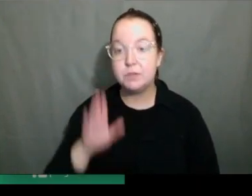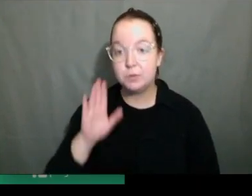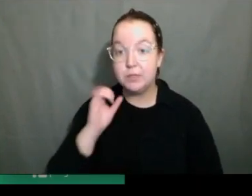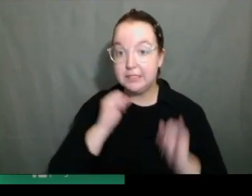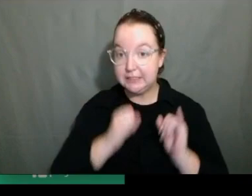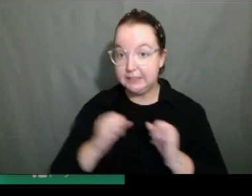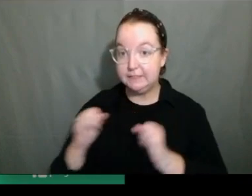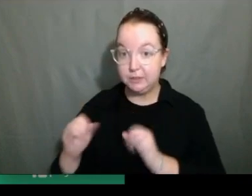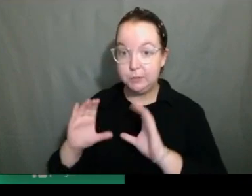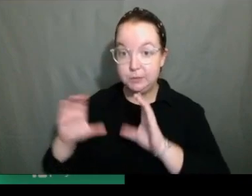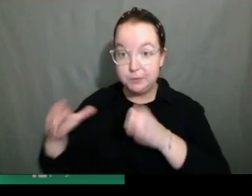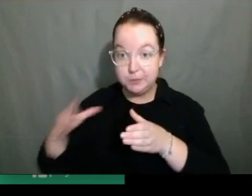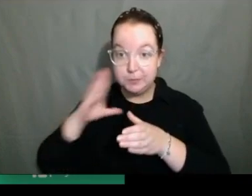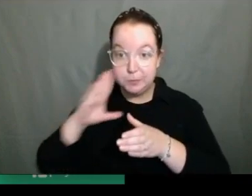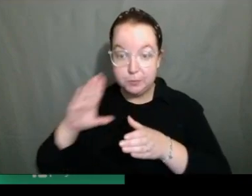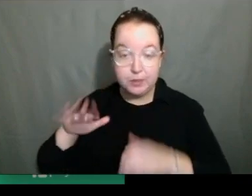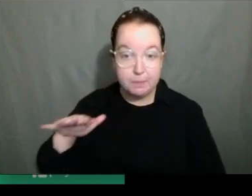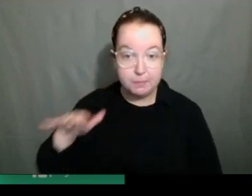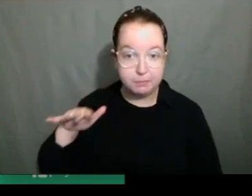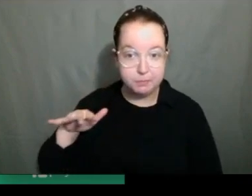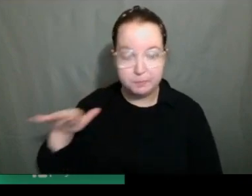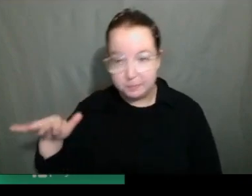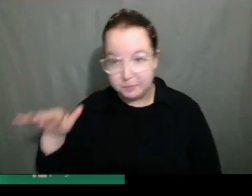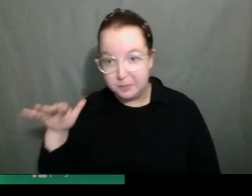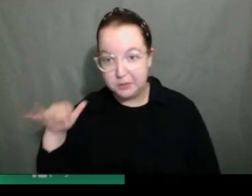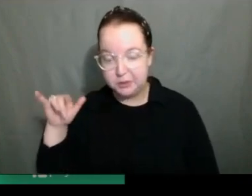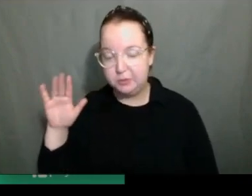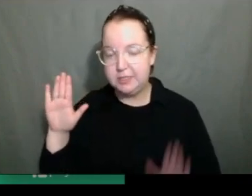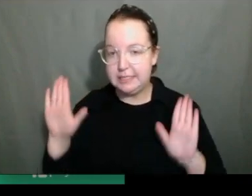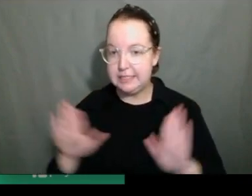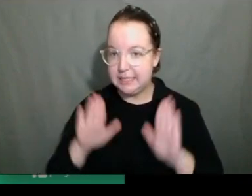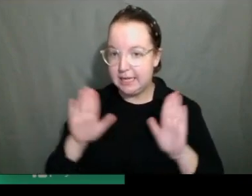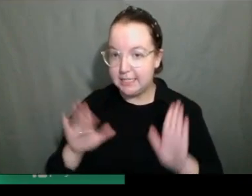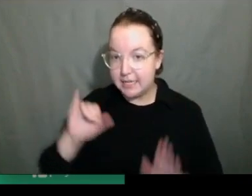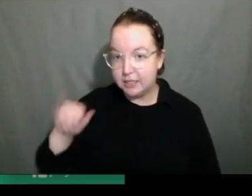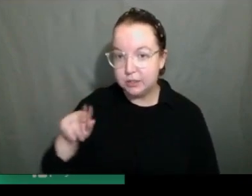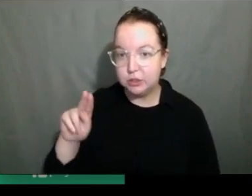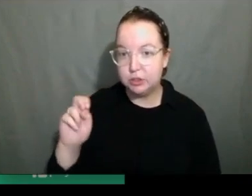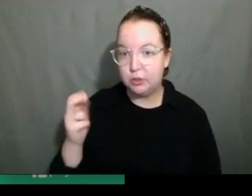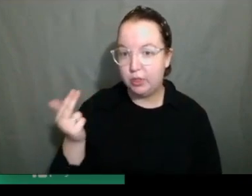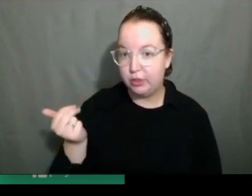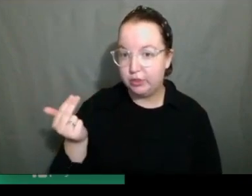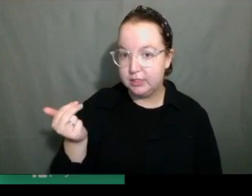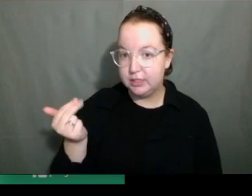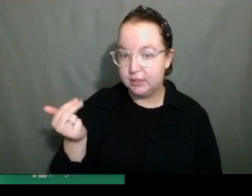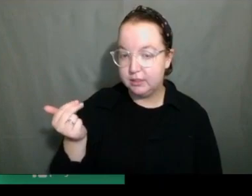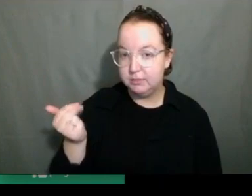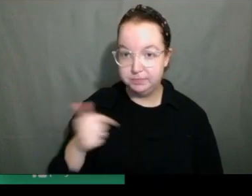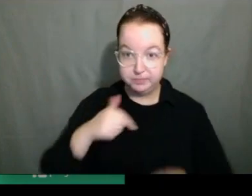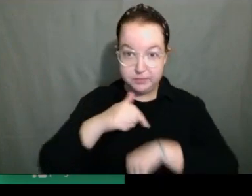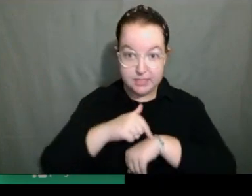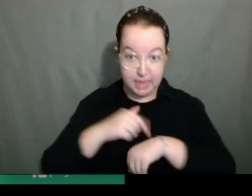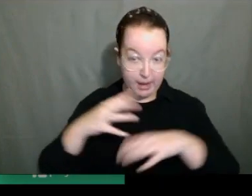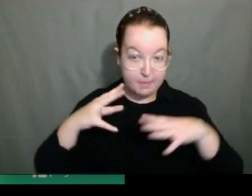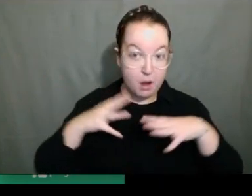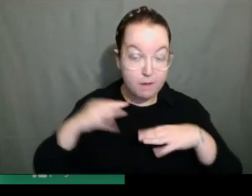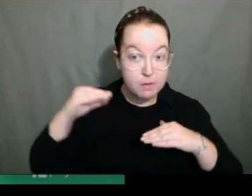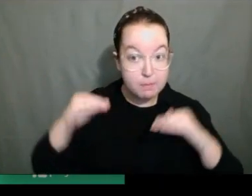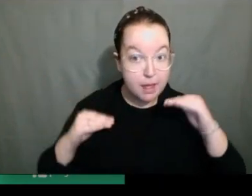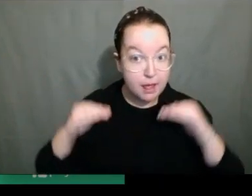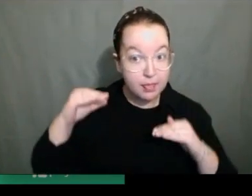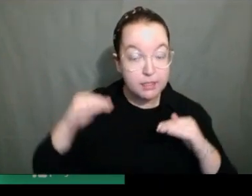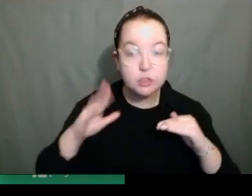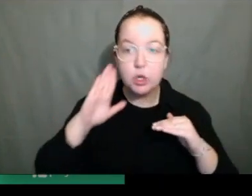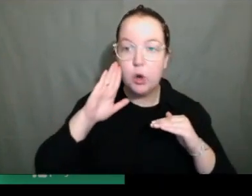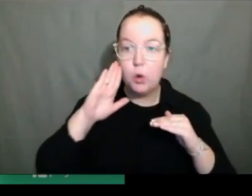the individuals will start clocking in on Sunday, June 13th. Your accrual balances or time off balances will be loaded